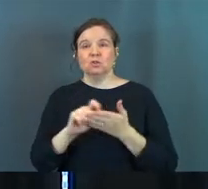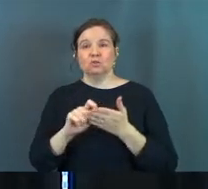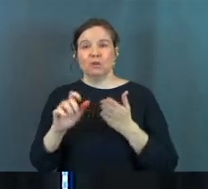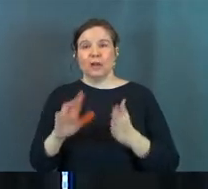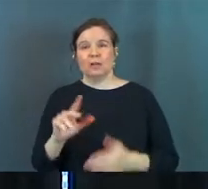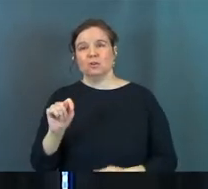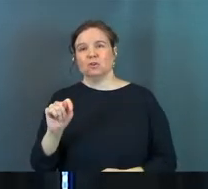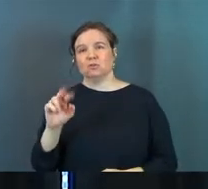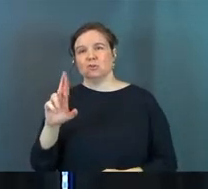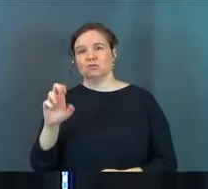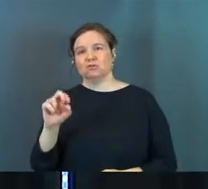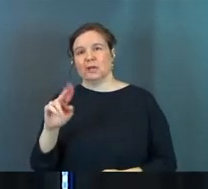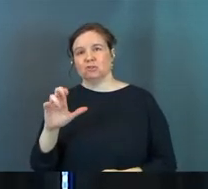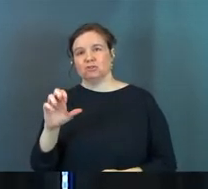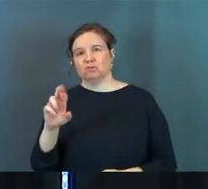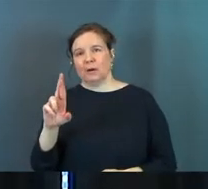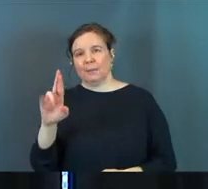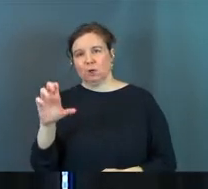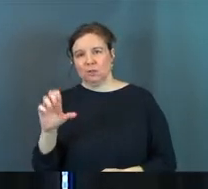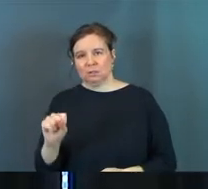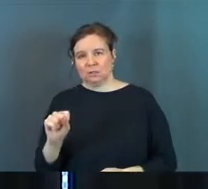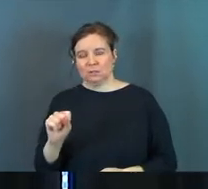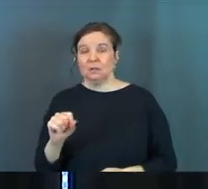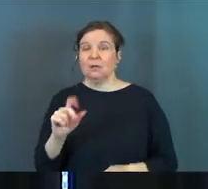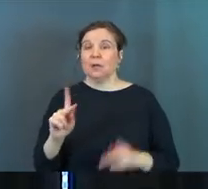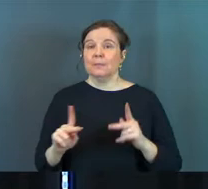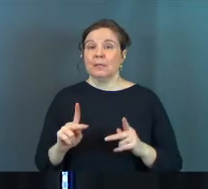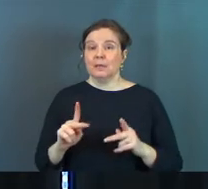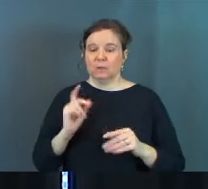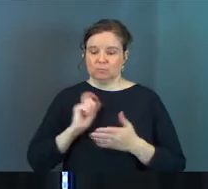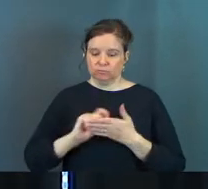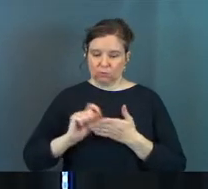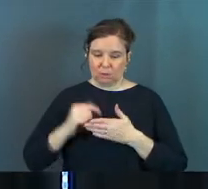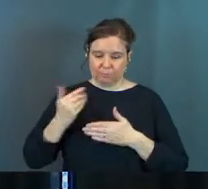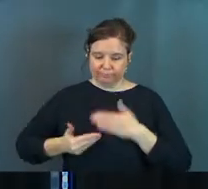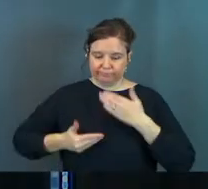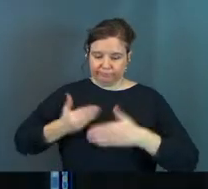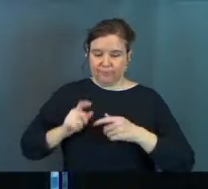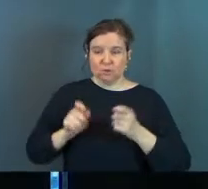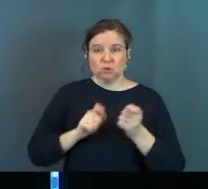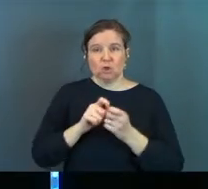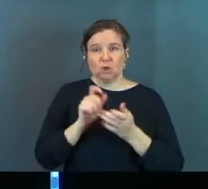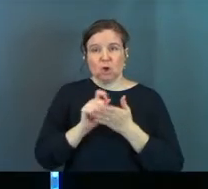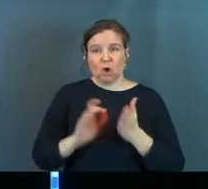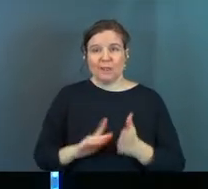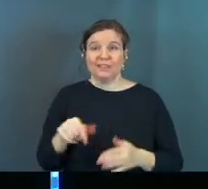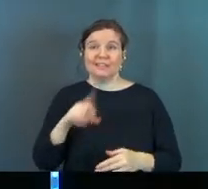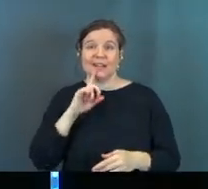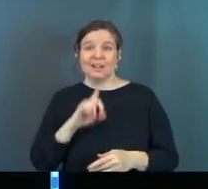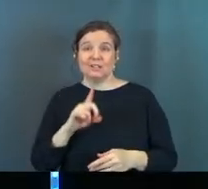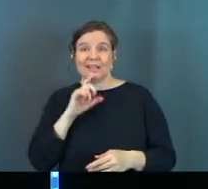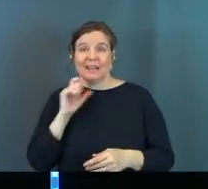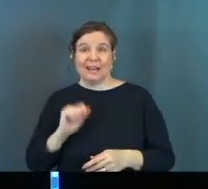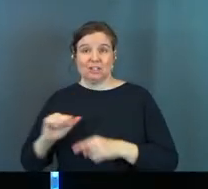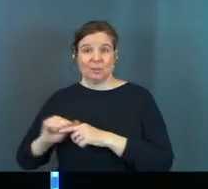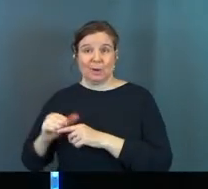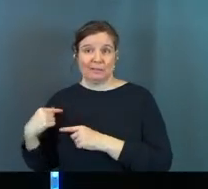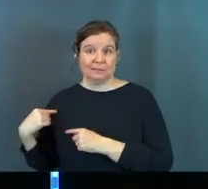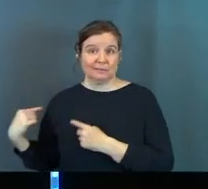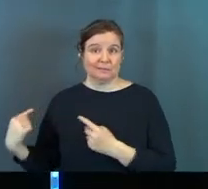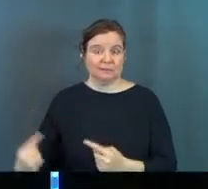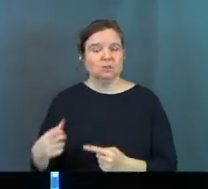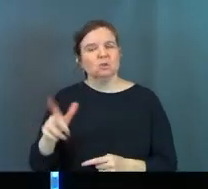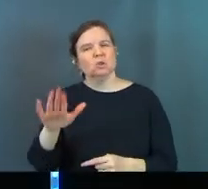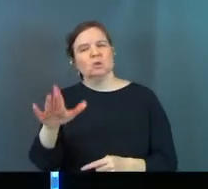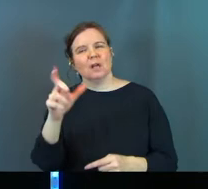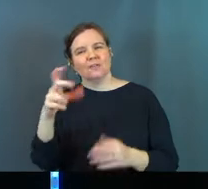transcribers for a second here. People transcribe stuff down through the ages for certain authors. This is actually an ancient practice. Hey,